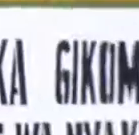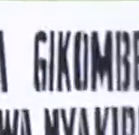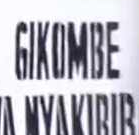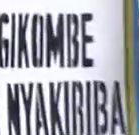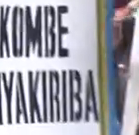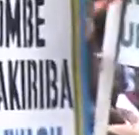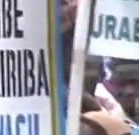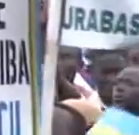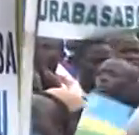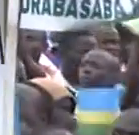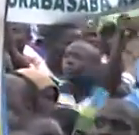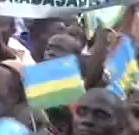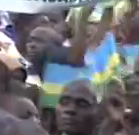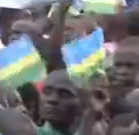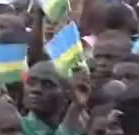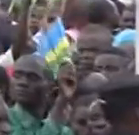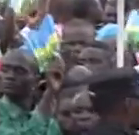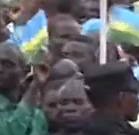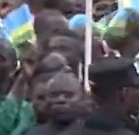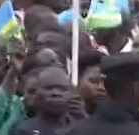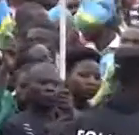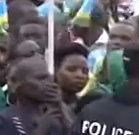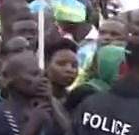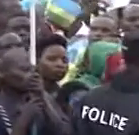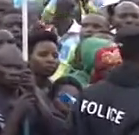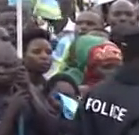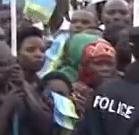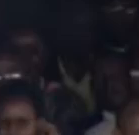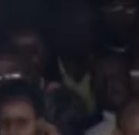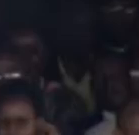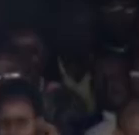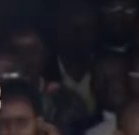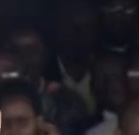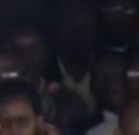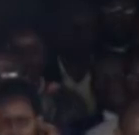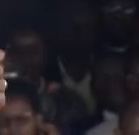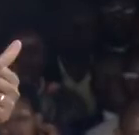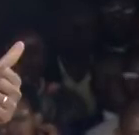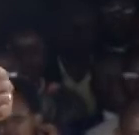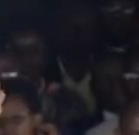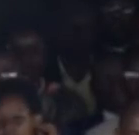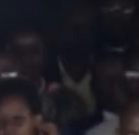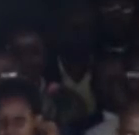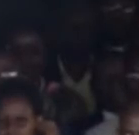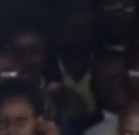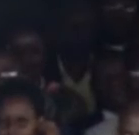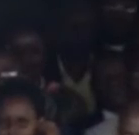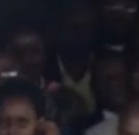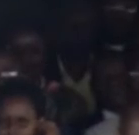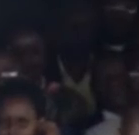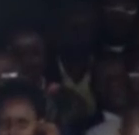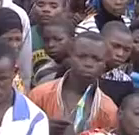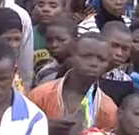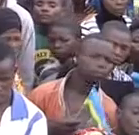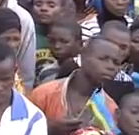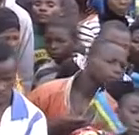In Rubavu district is where President Kagame concluded his three-day citizen outreach program after visiting Burera and Musanze district. The head of